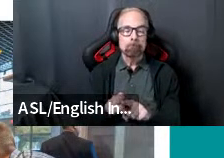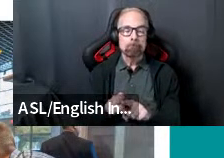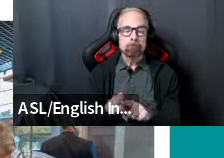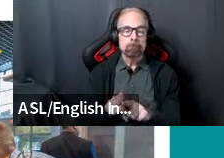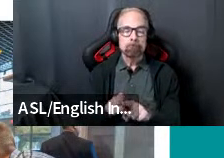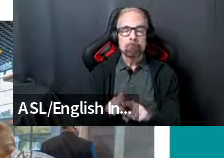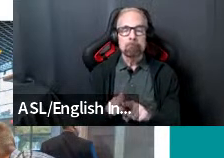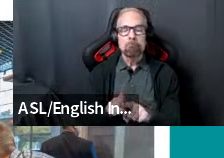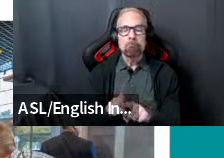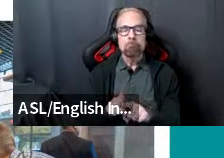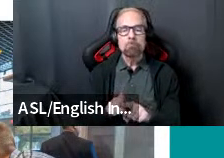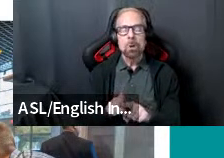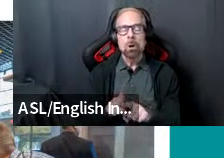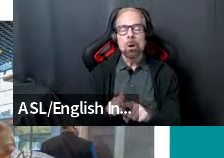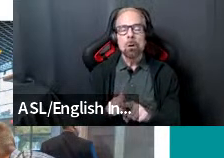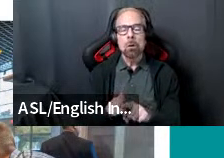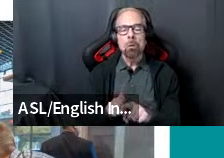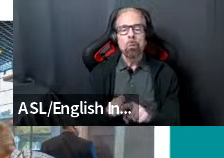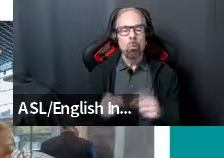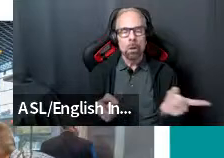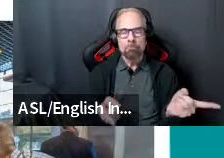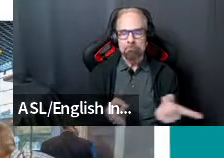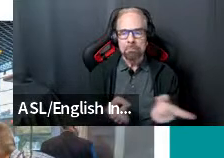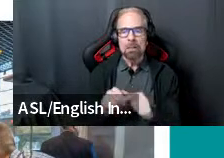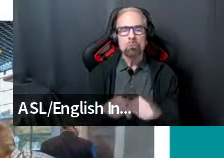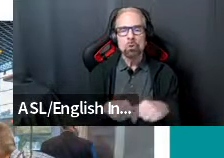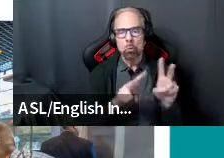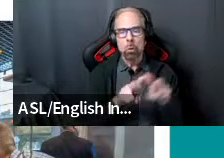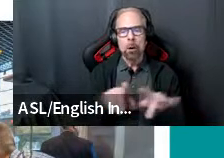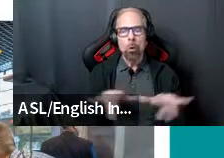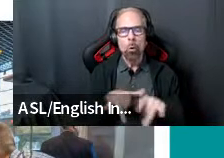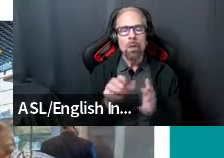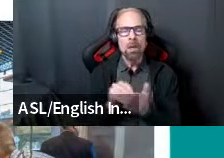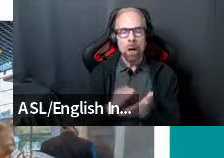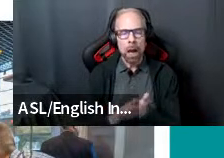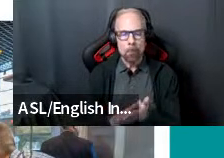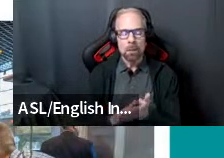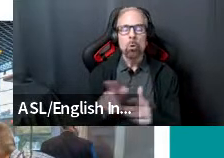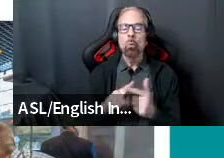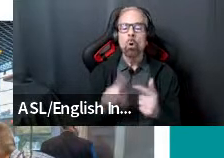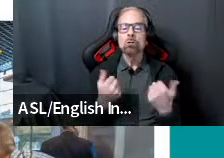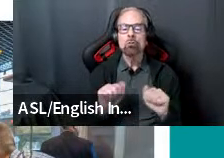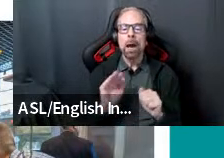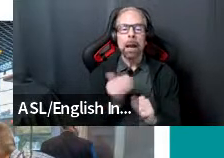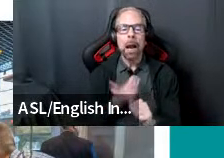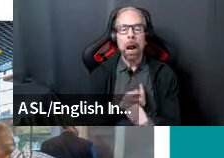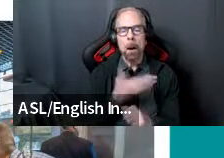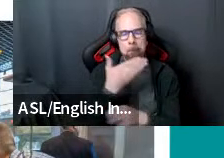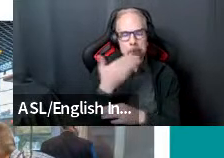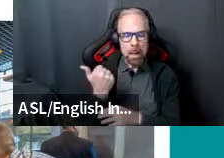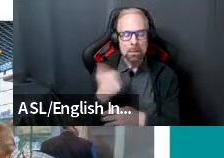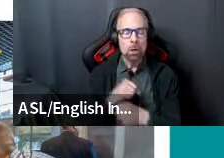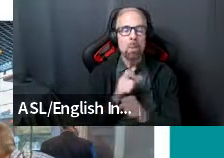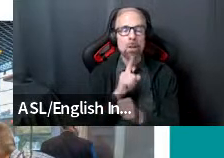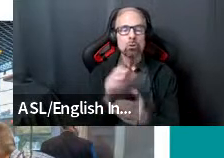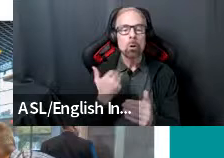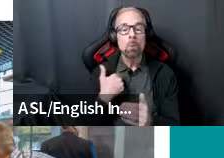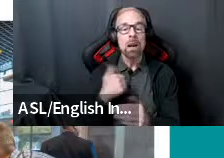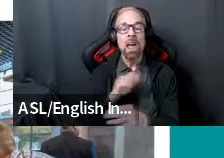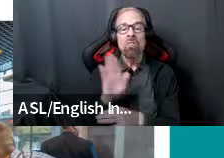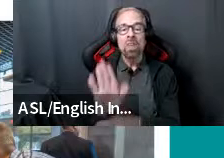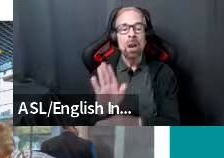court reporter to record those comments. So we're trying our best to make sure everyone has their voice